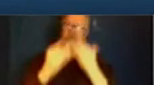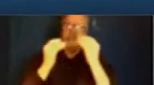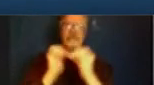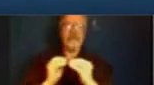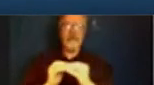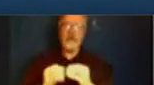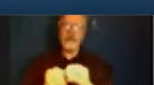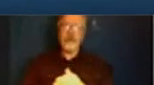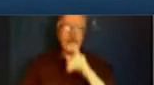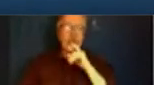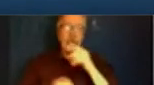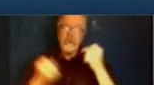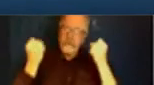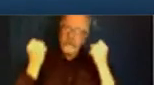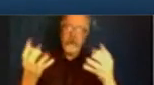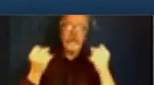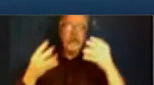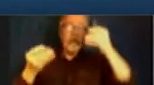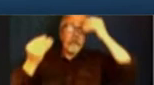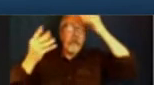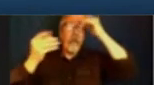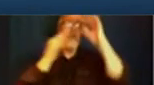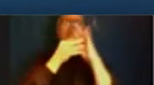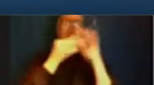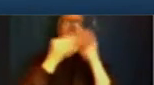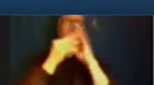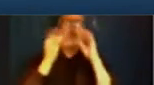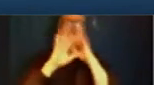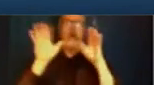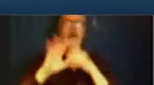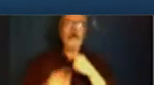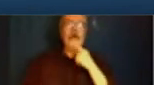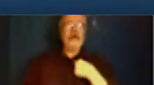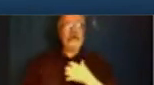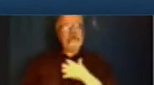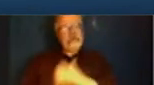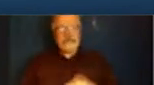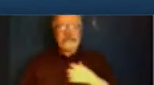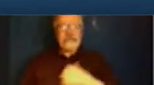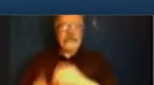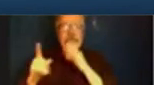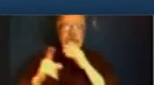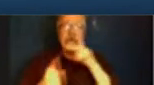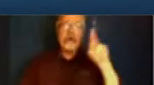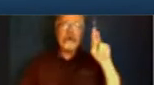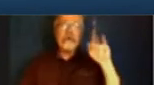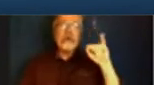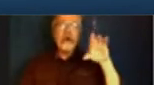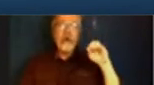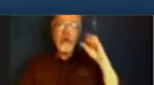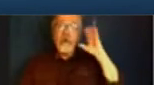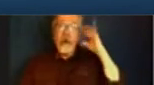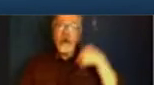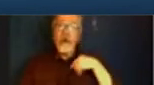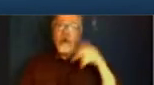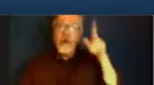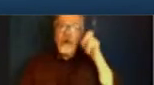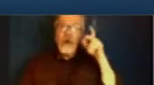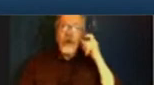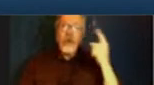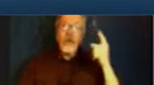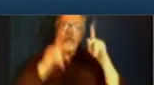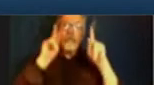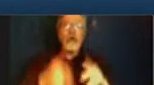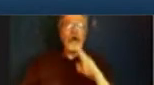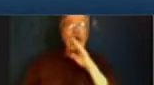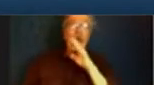It's very disturbing to me. I heard on the radio the other day, Cairo Radio, some talk person saying that it's more